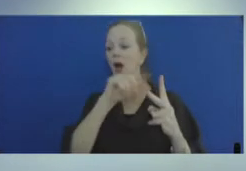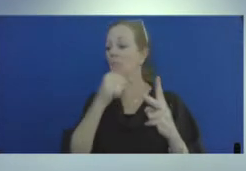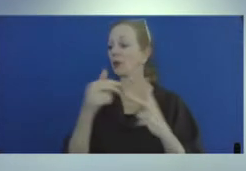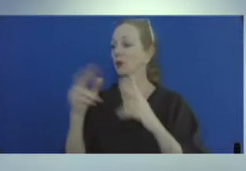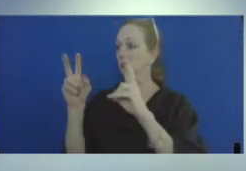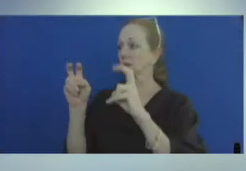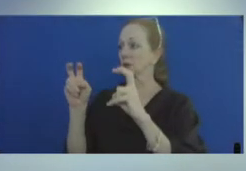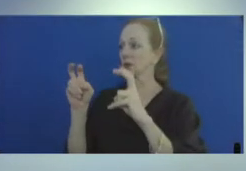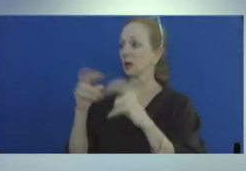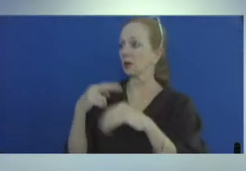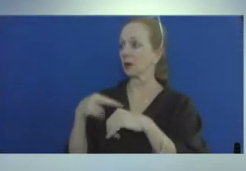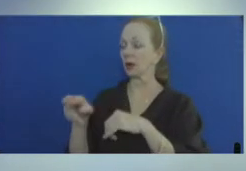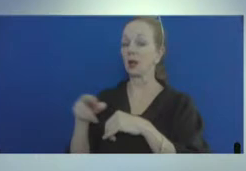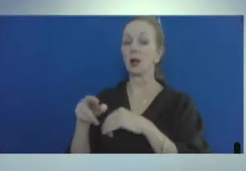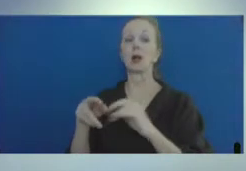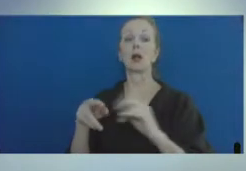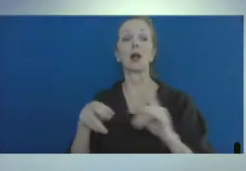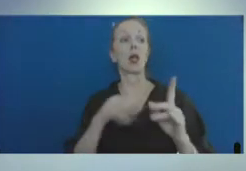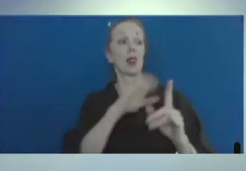cluster conservation thing,